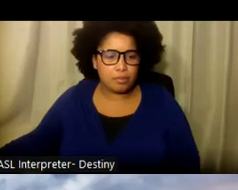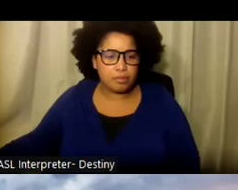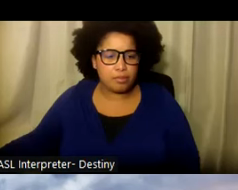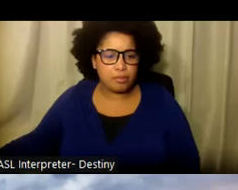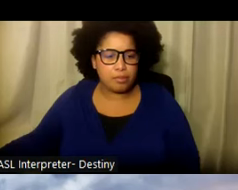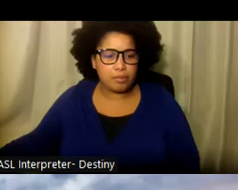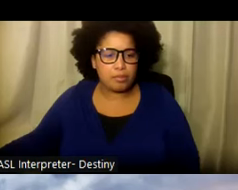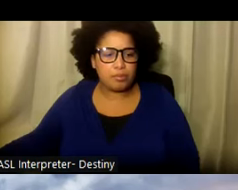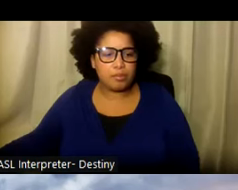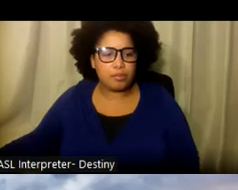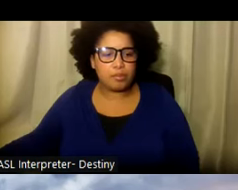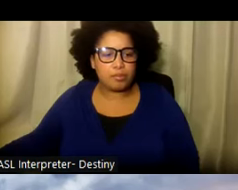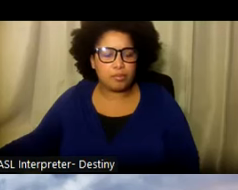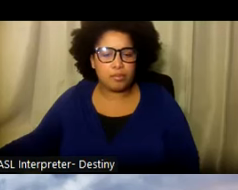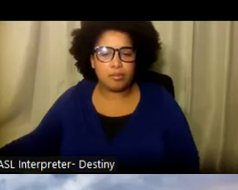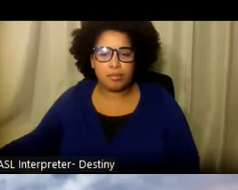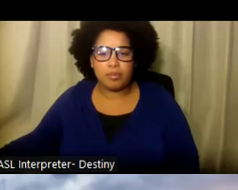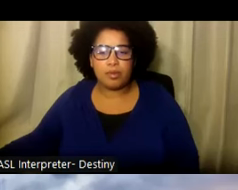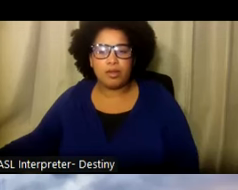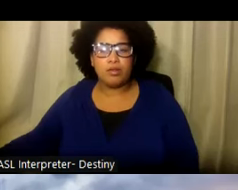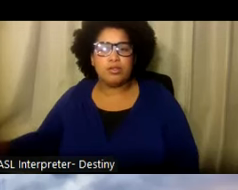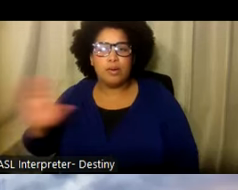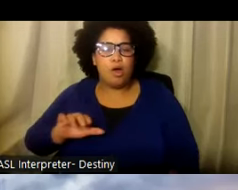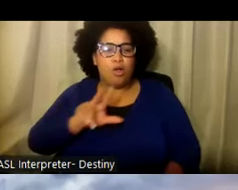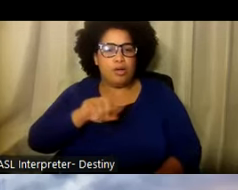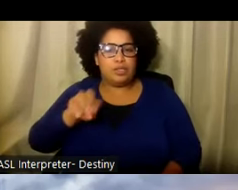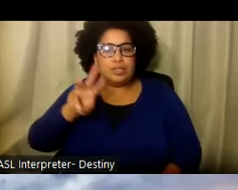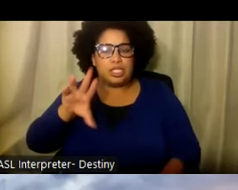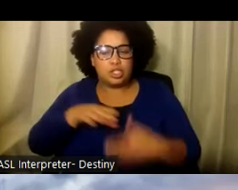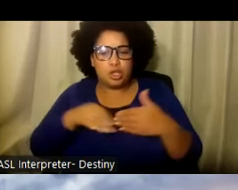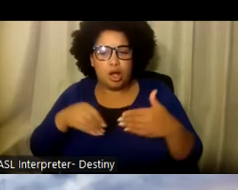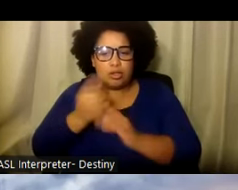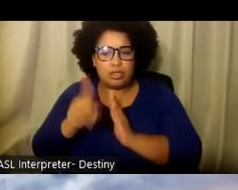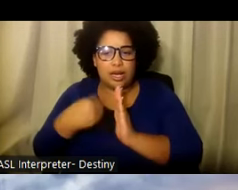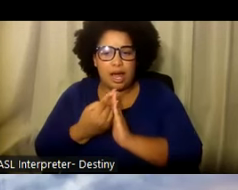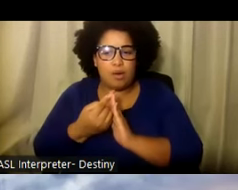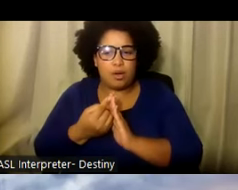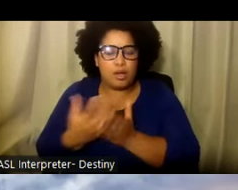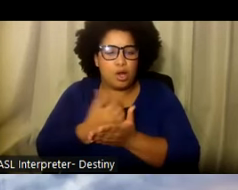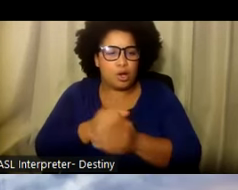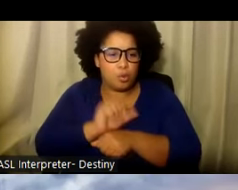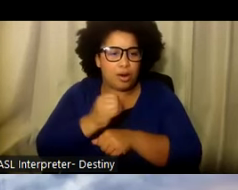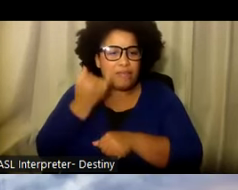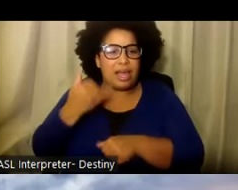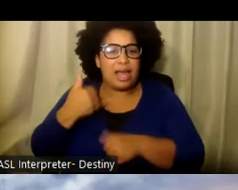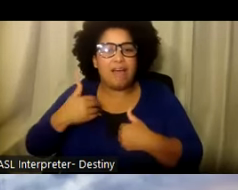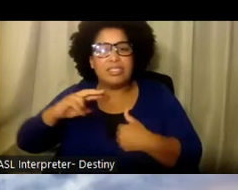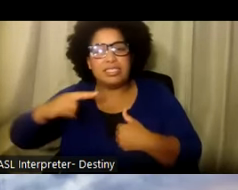$3 to $6 per hour could be earned at work, which would apply if a DSP has a second or third job.